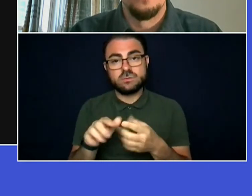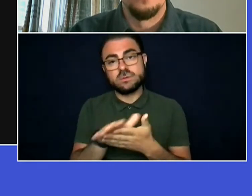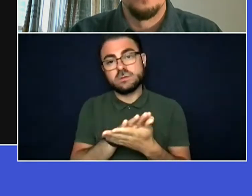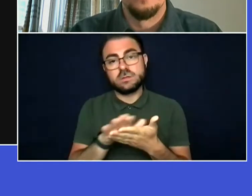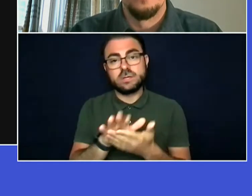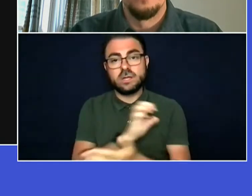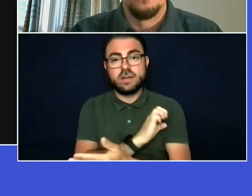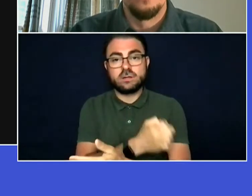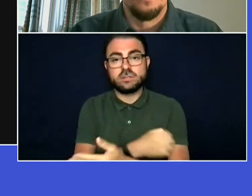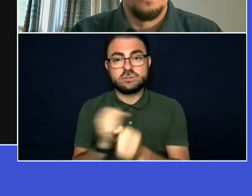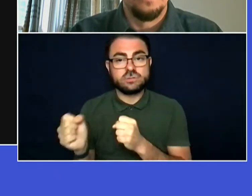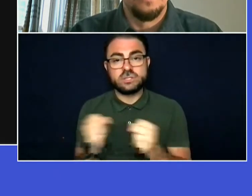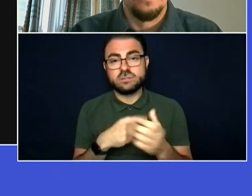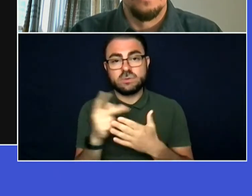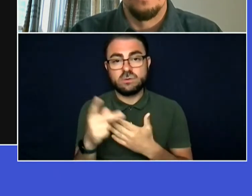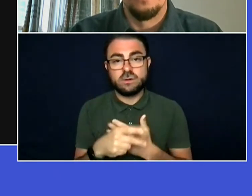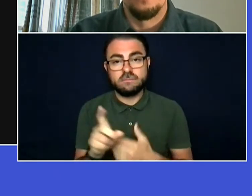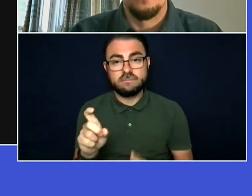programs?